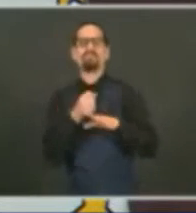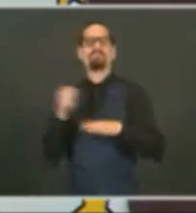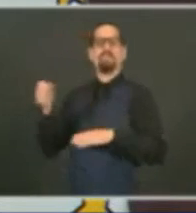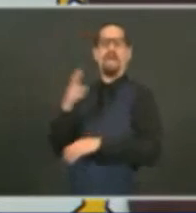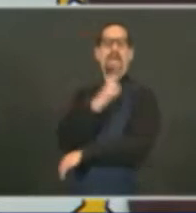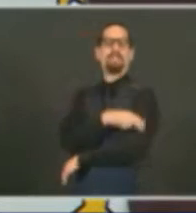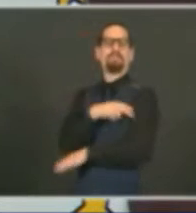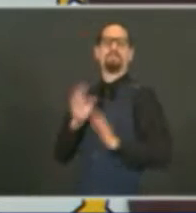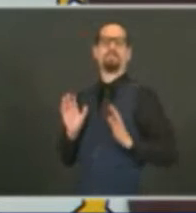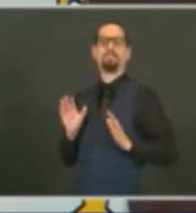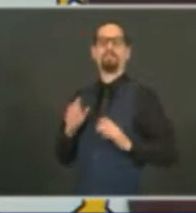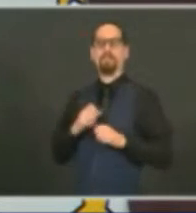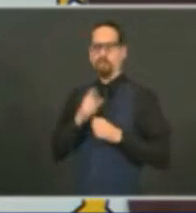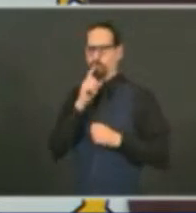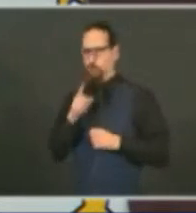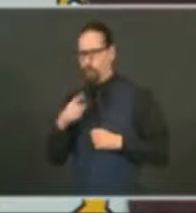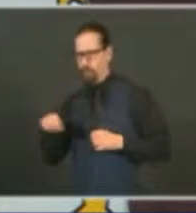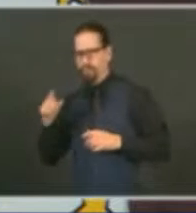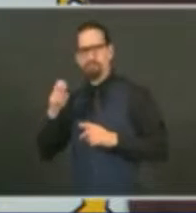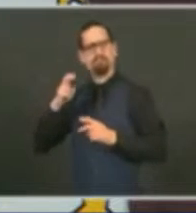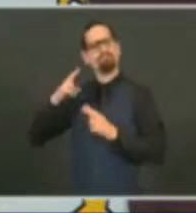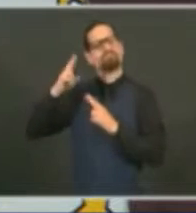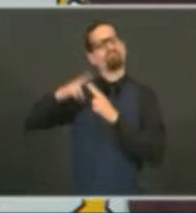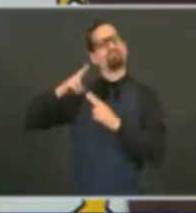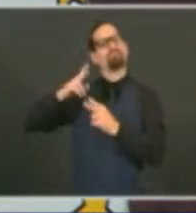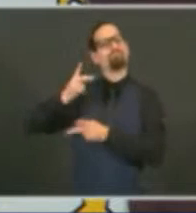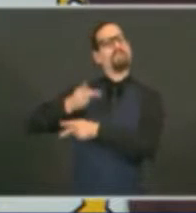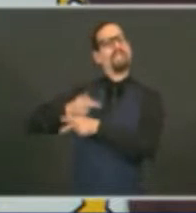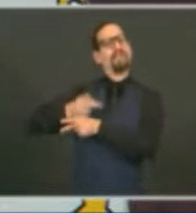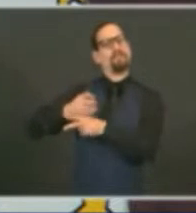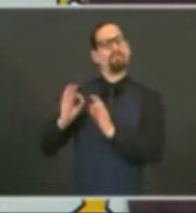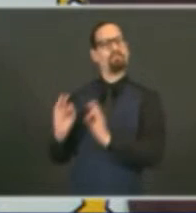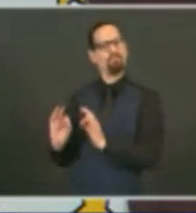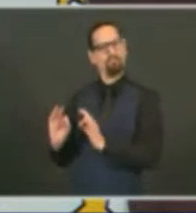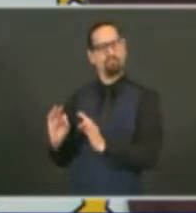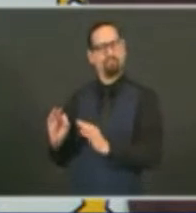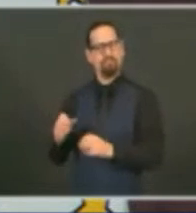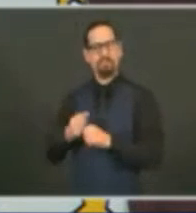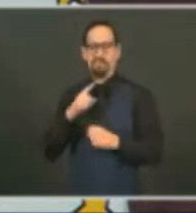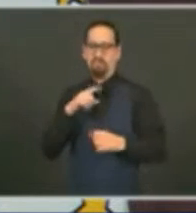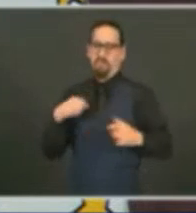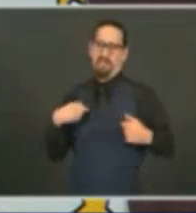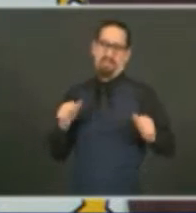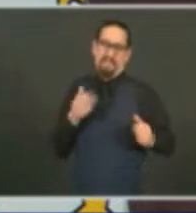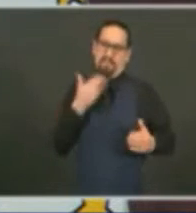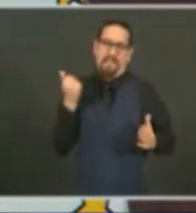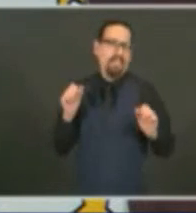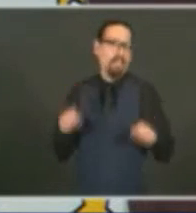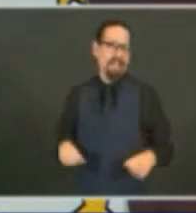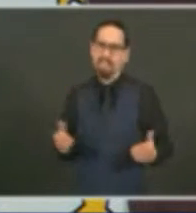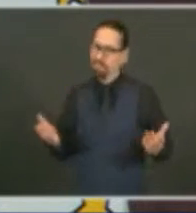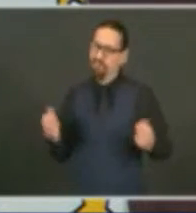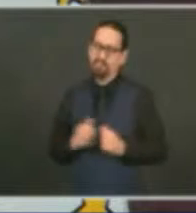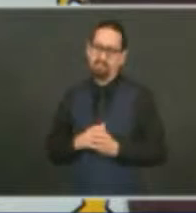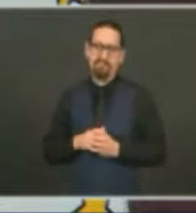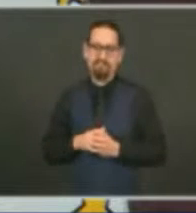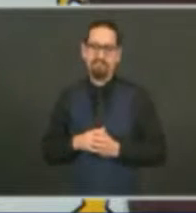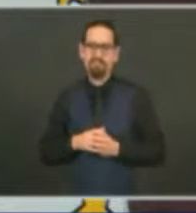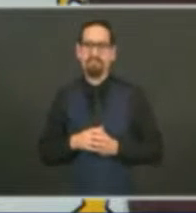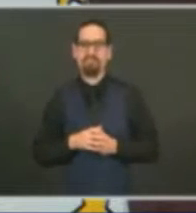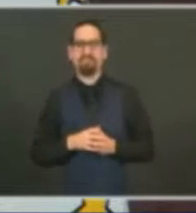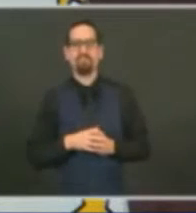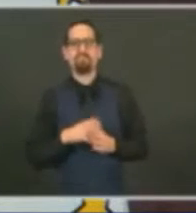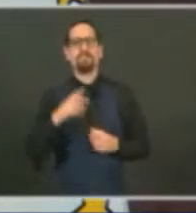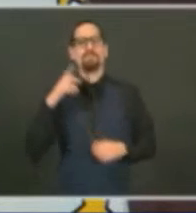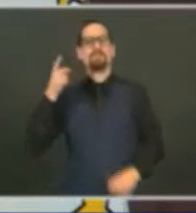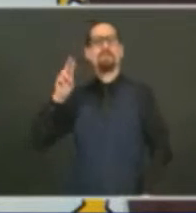get excellent medical care, and we're doing the best we can to control the situation. Dr. Clark did